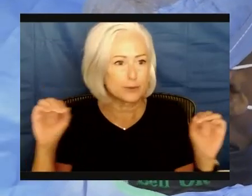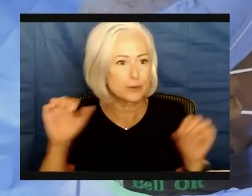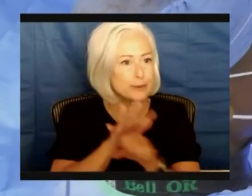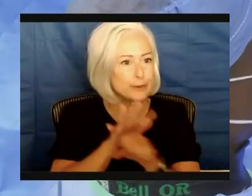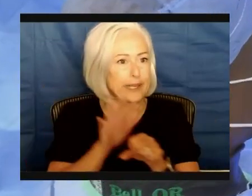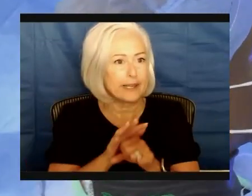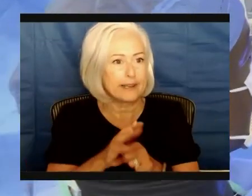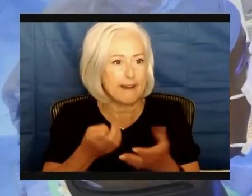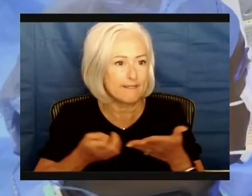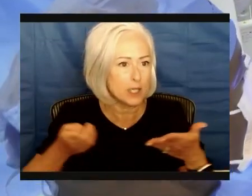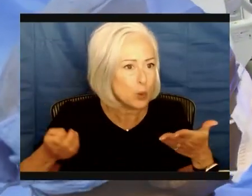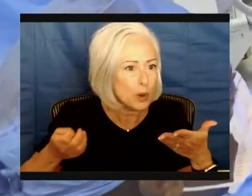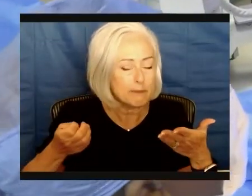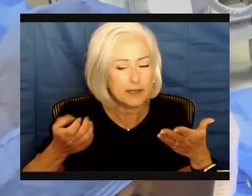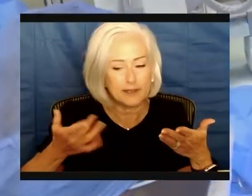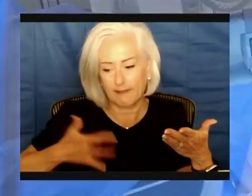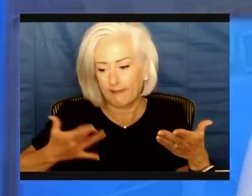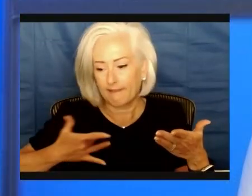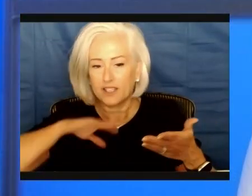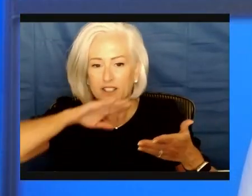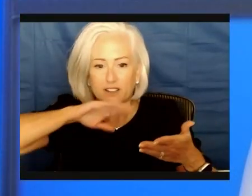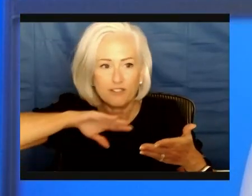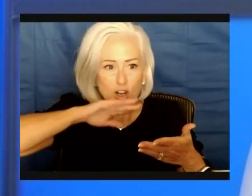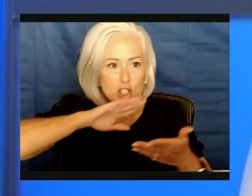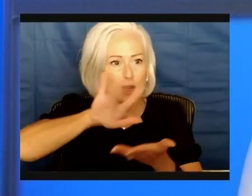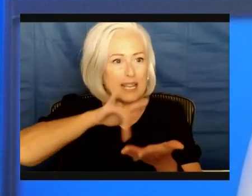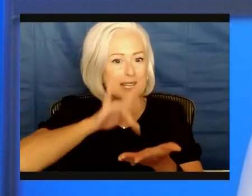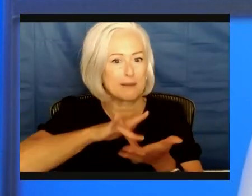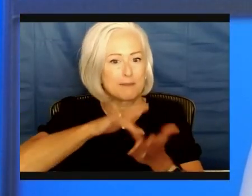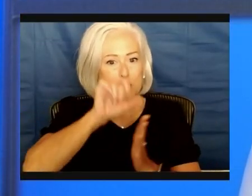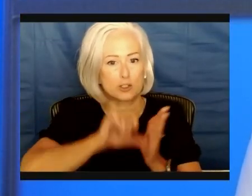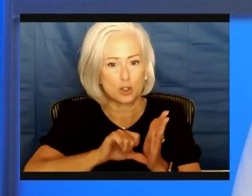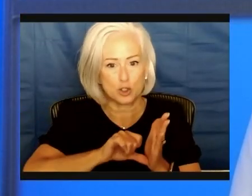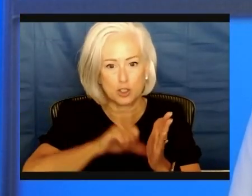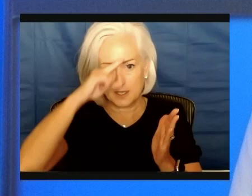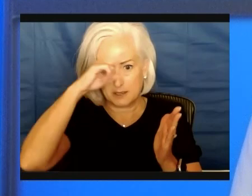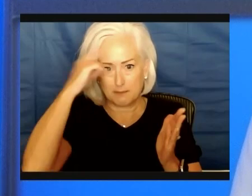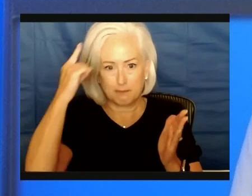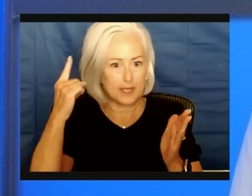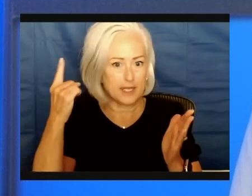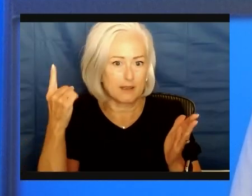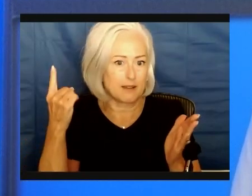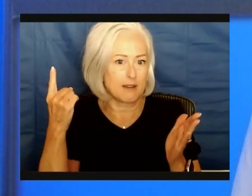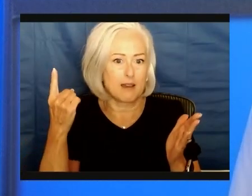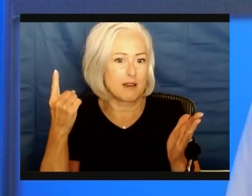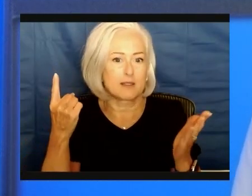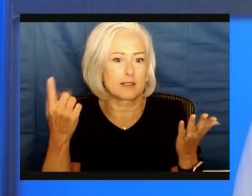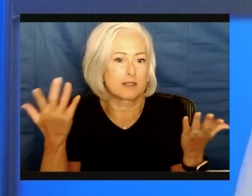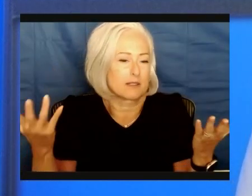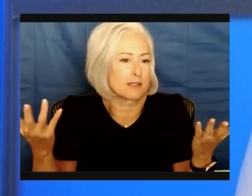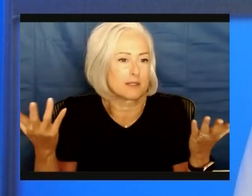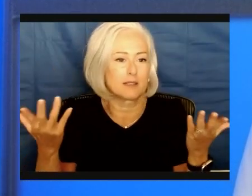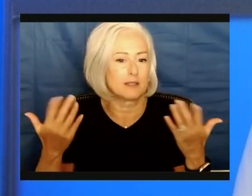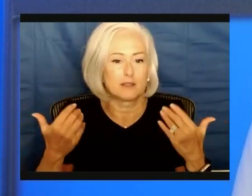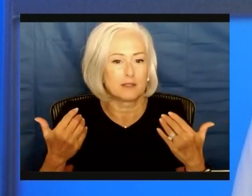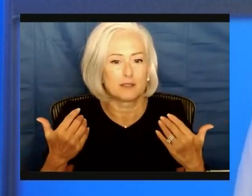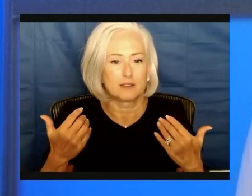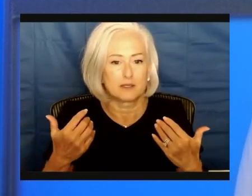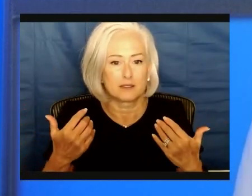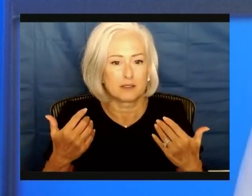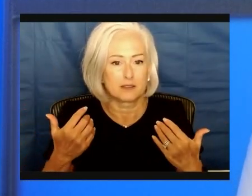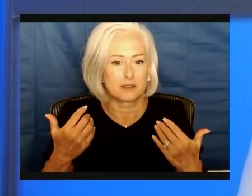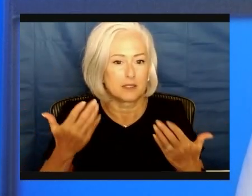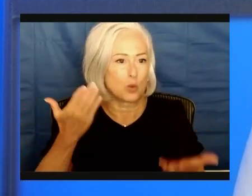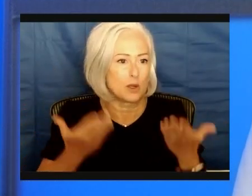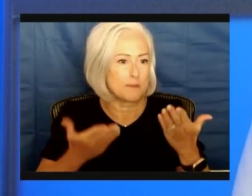get frustrated in the middle of surgery because some of the implants or some of the instruments may not work and you may need to change it